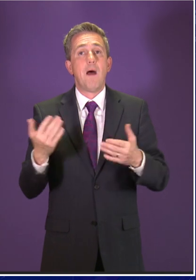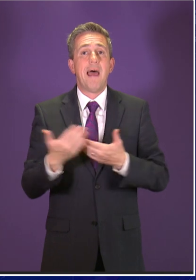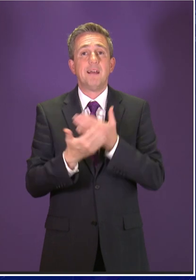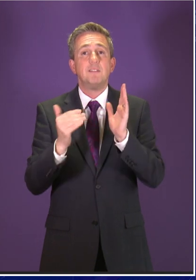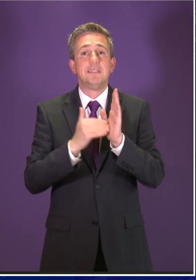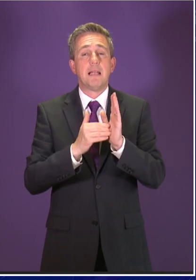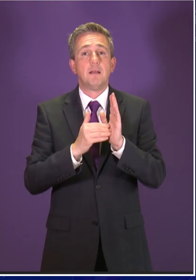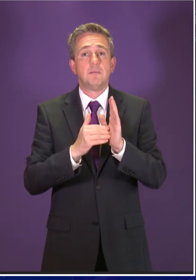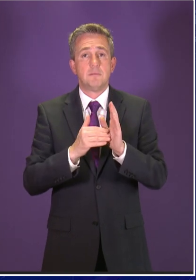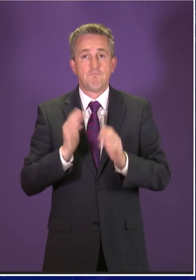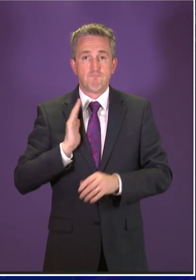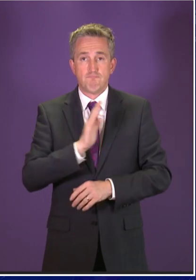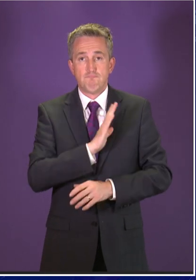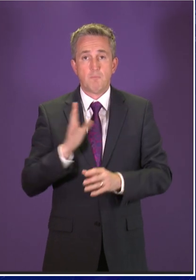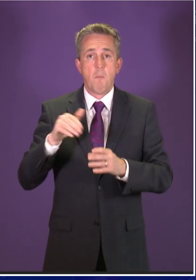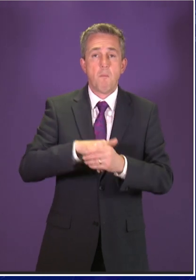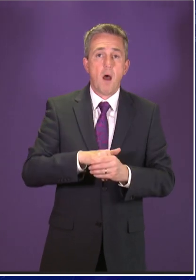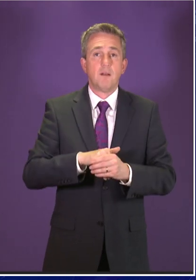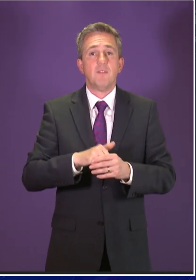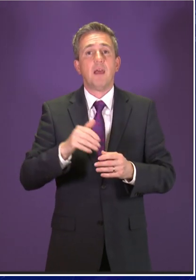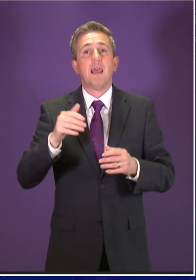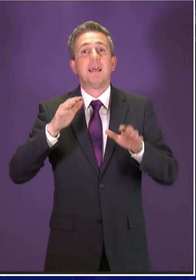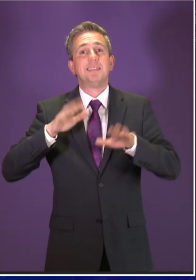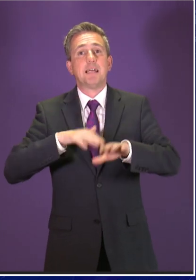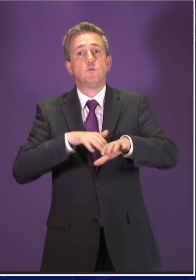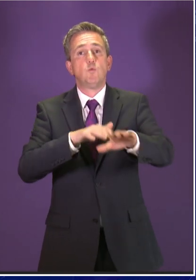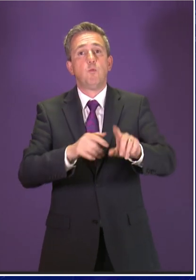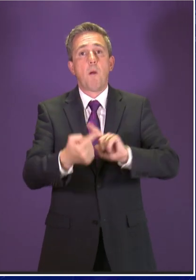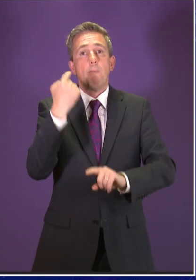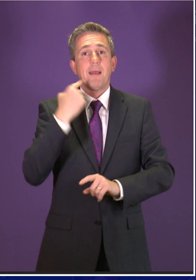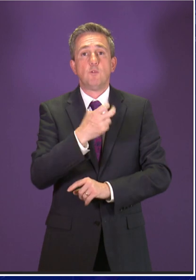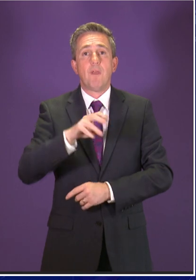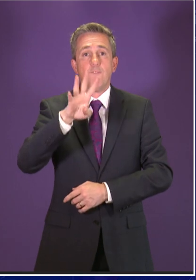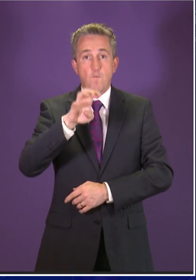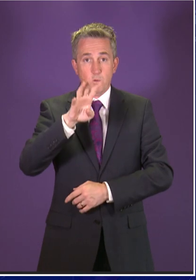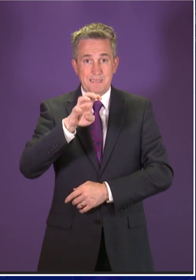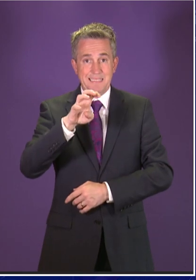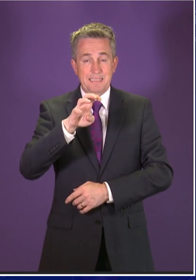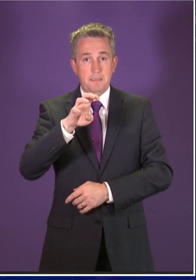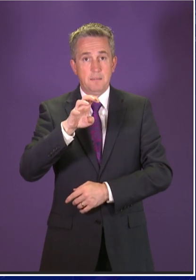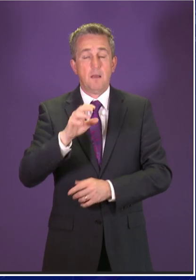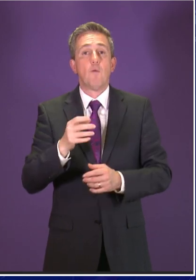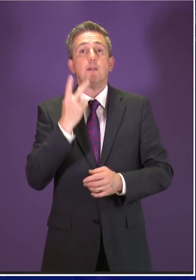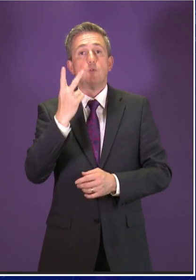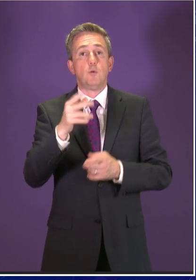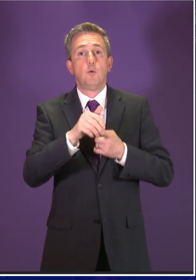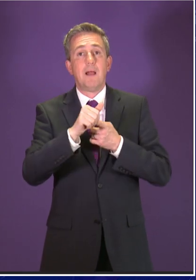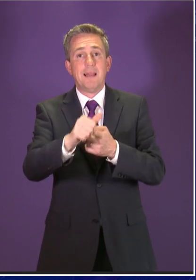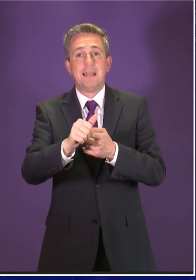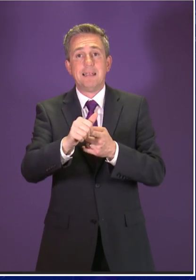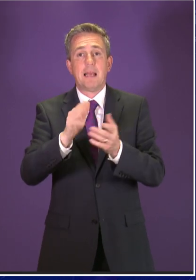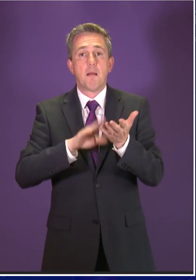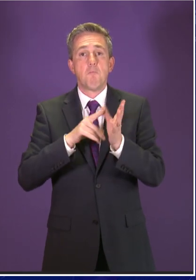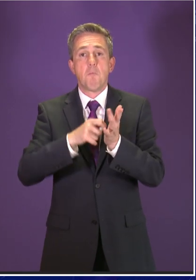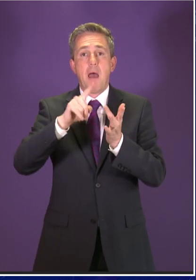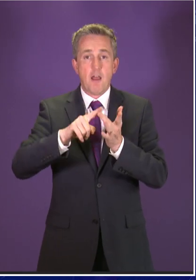Edinburgh Military Tattoo, particularly in 2014, with two leading Māori cultural